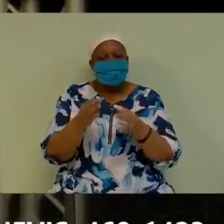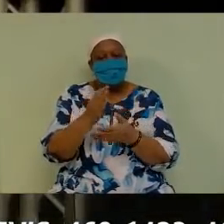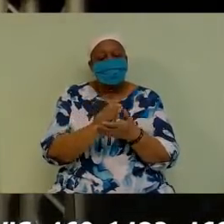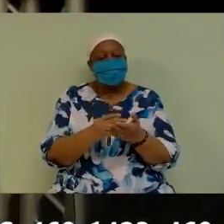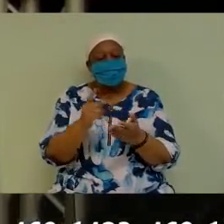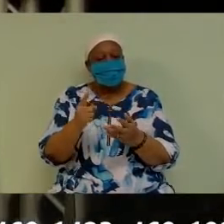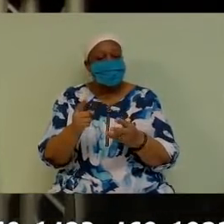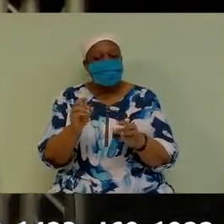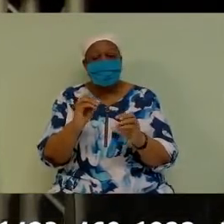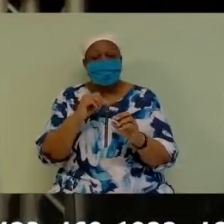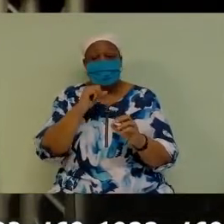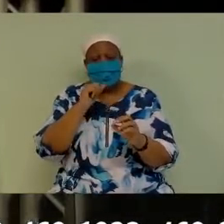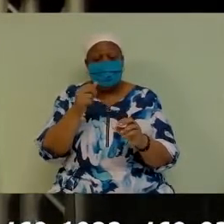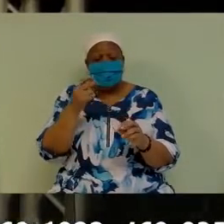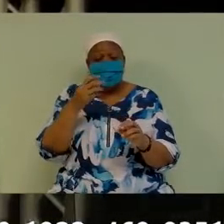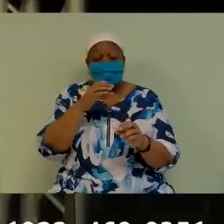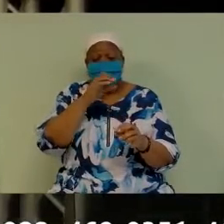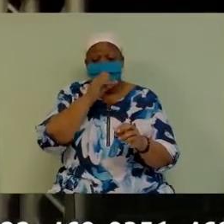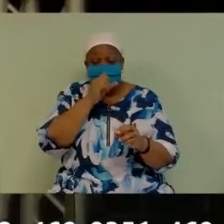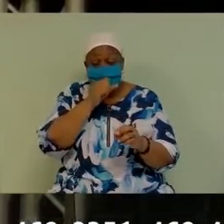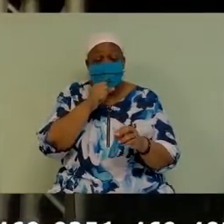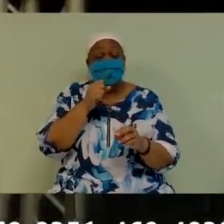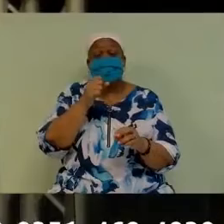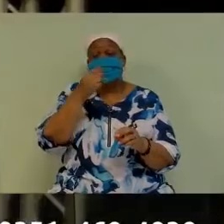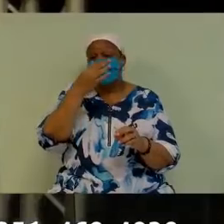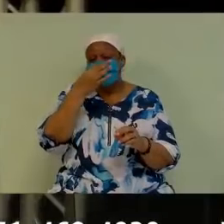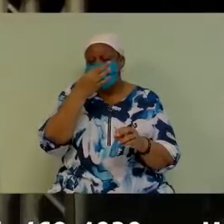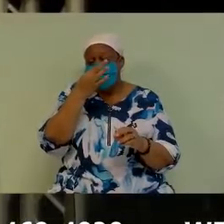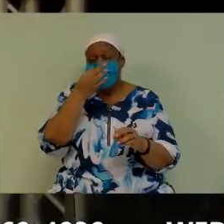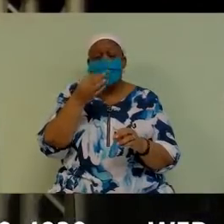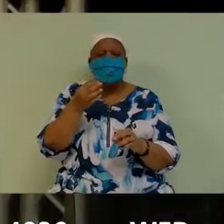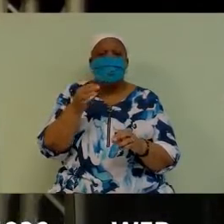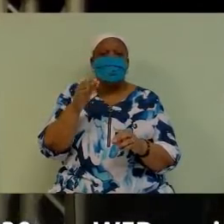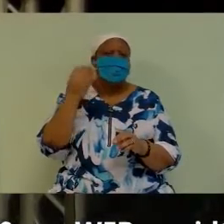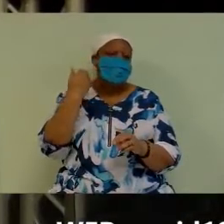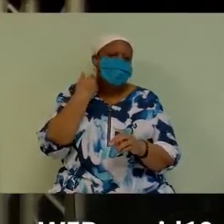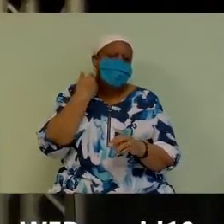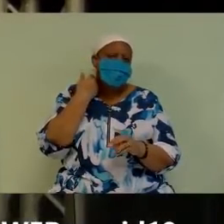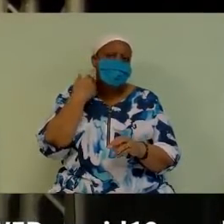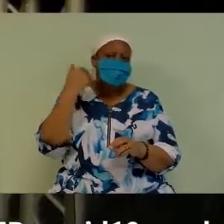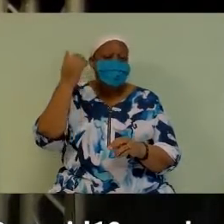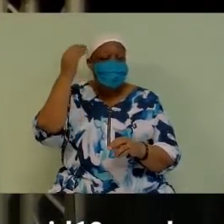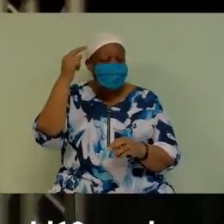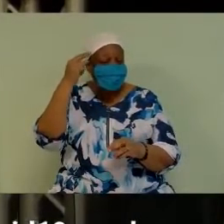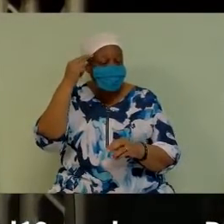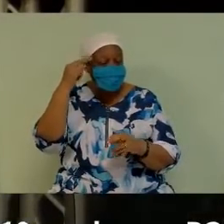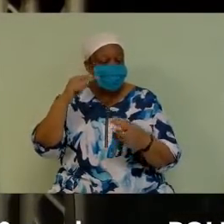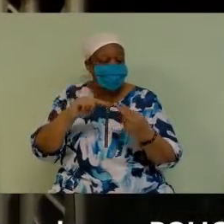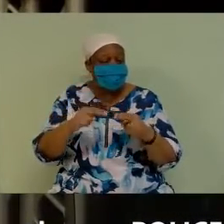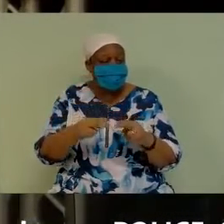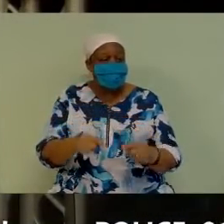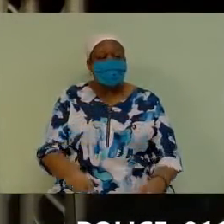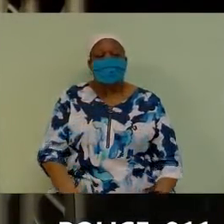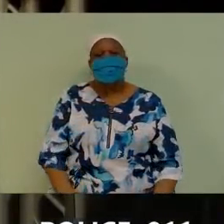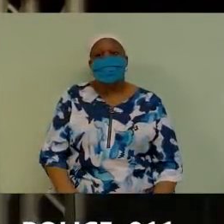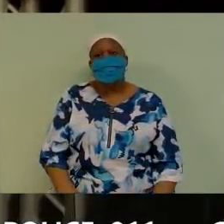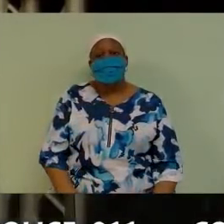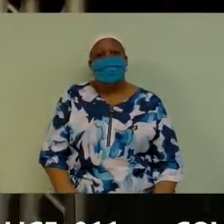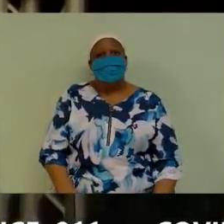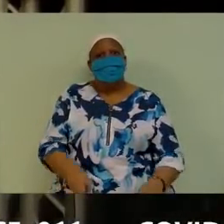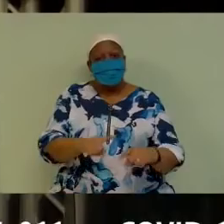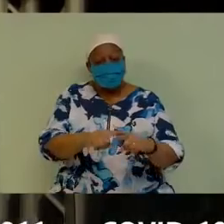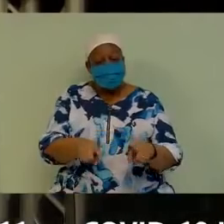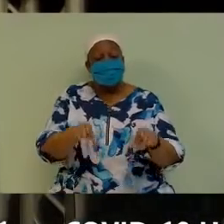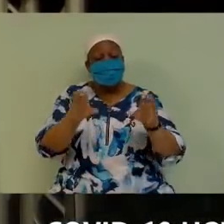disease but show no symptoms, or that these persons have a lower risk of transmitting the virus compared to persons who are